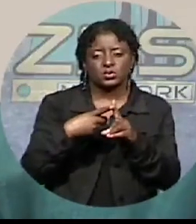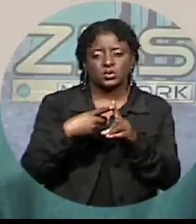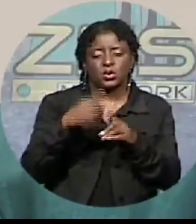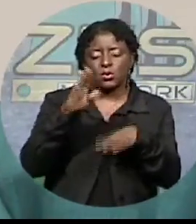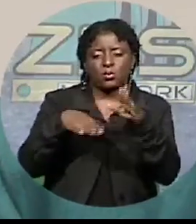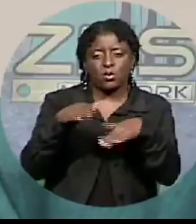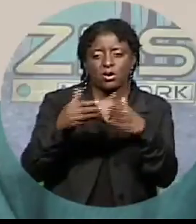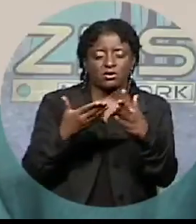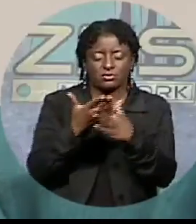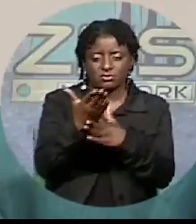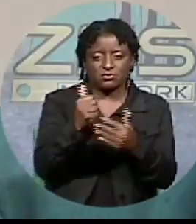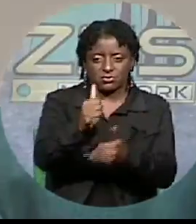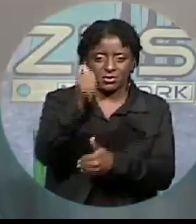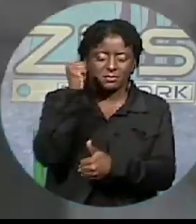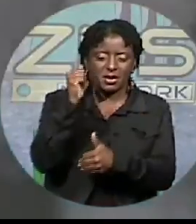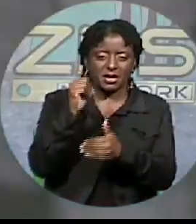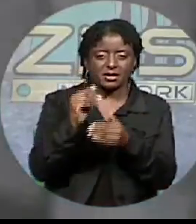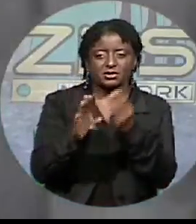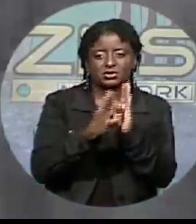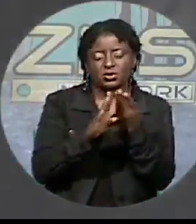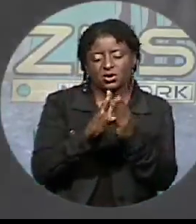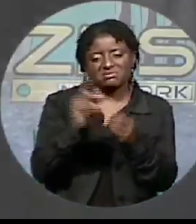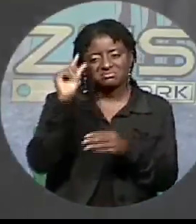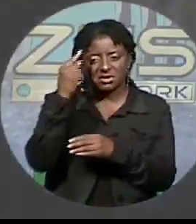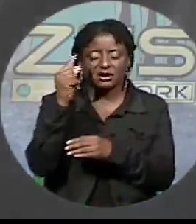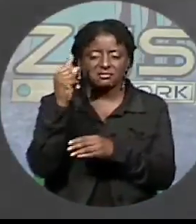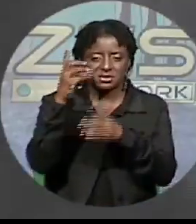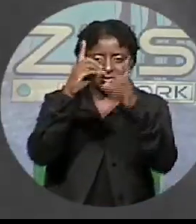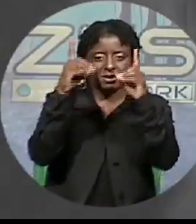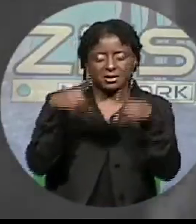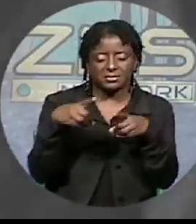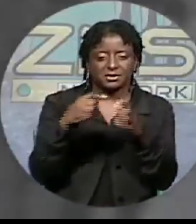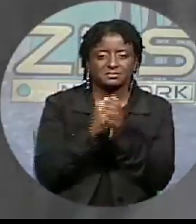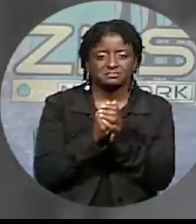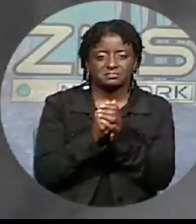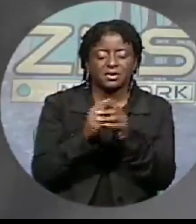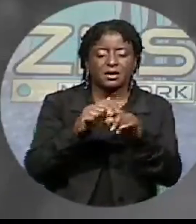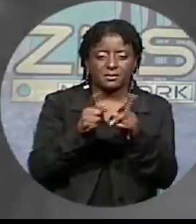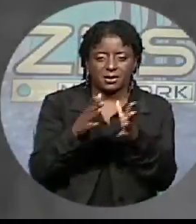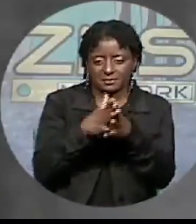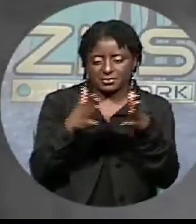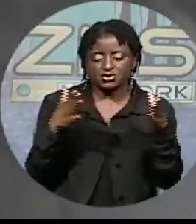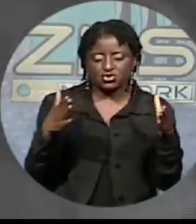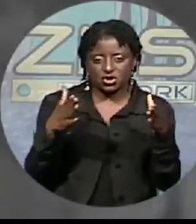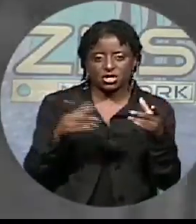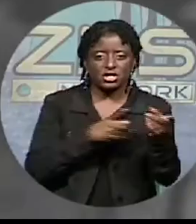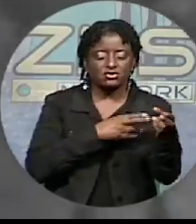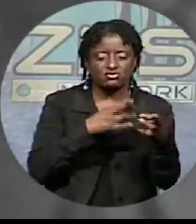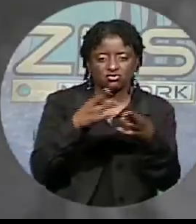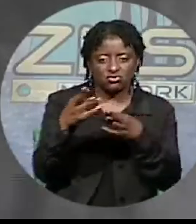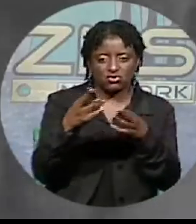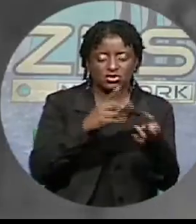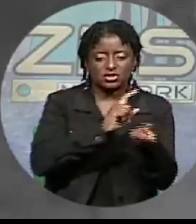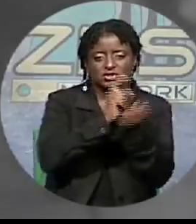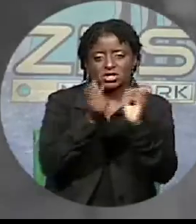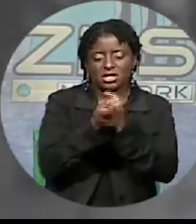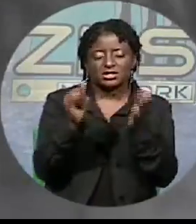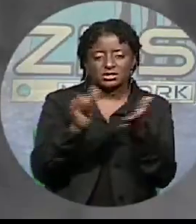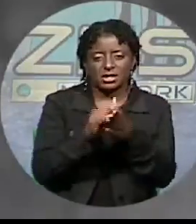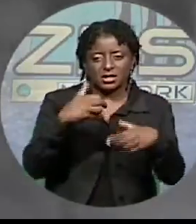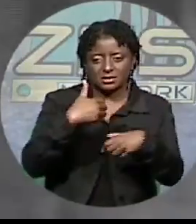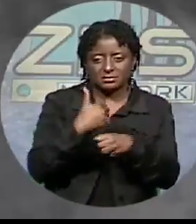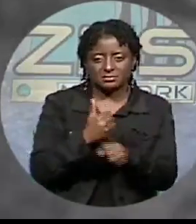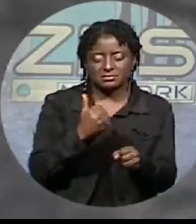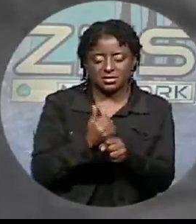the sort of thing that was practiced, okay? However, majority rule helped to change that, paving the way for secondary education to be